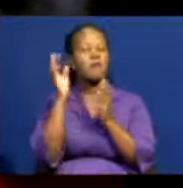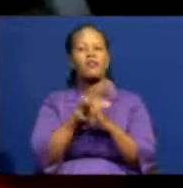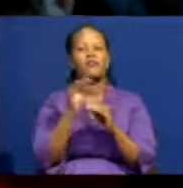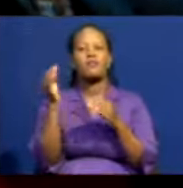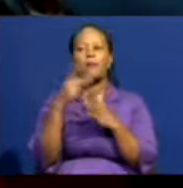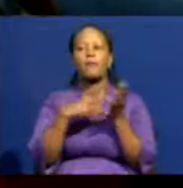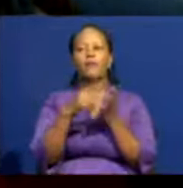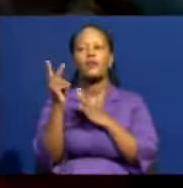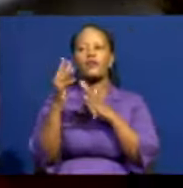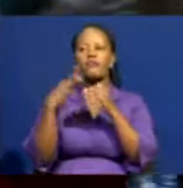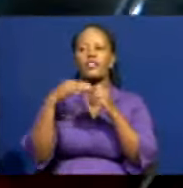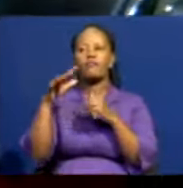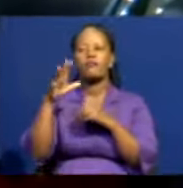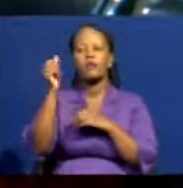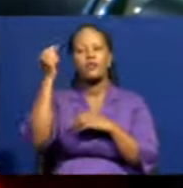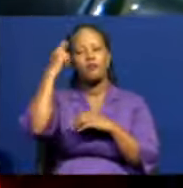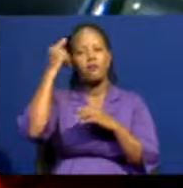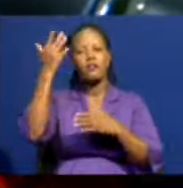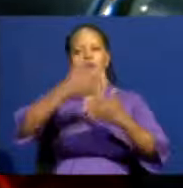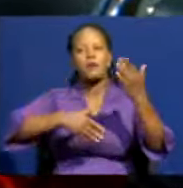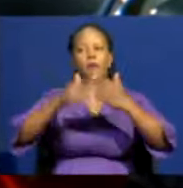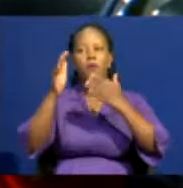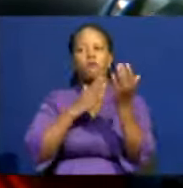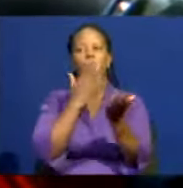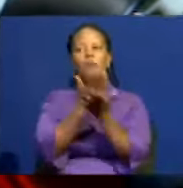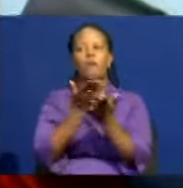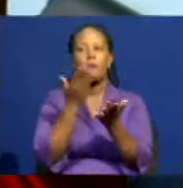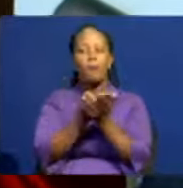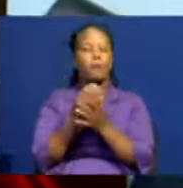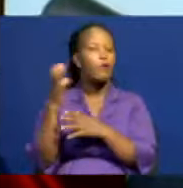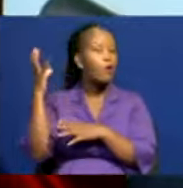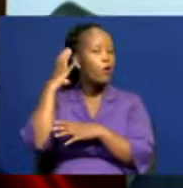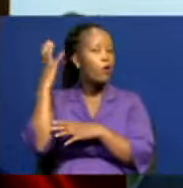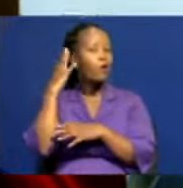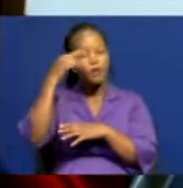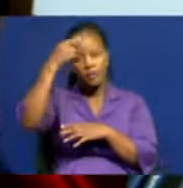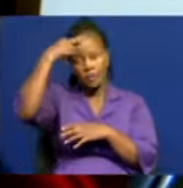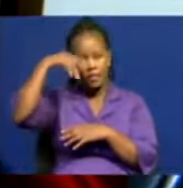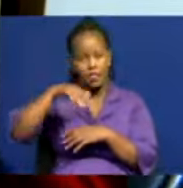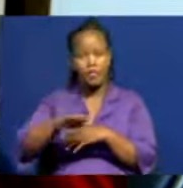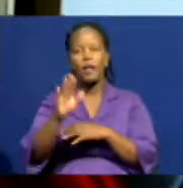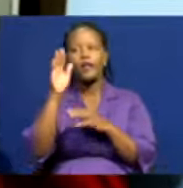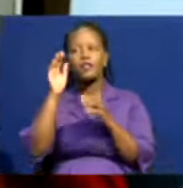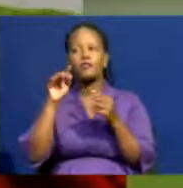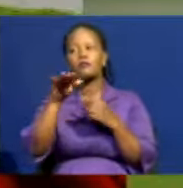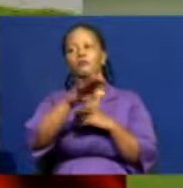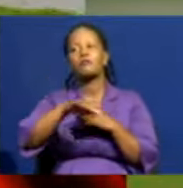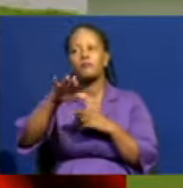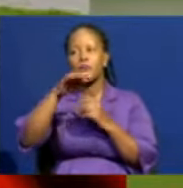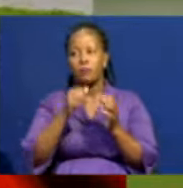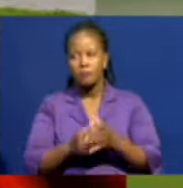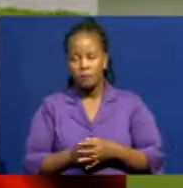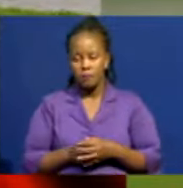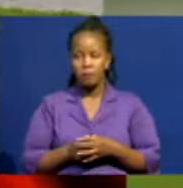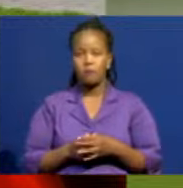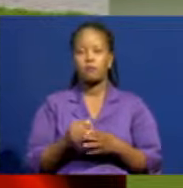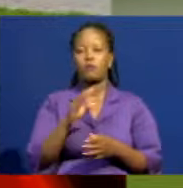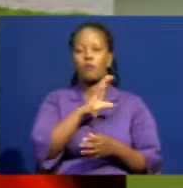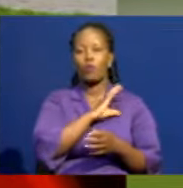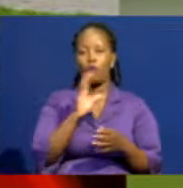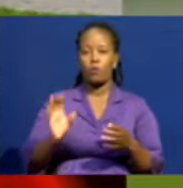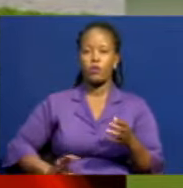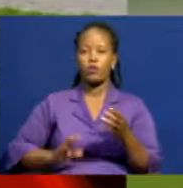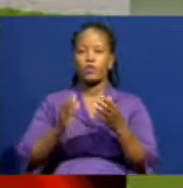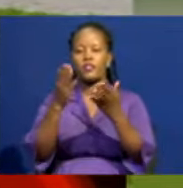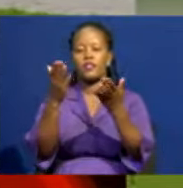shillings and the construction of the proposed Ronald Ngala Utali College in Vipingo, Kilifi County. The commission received the